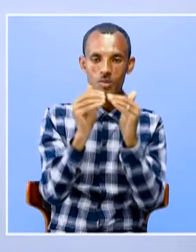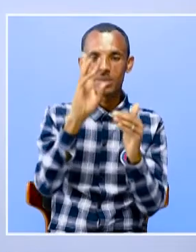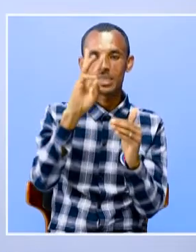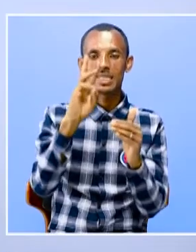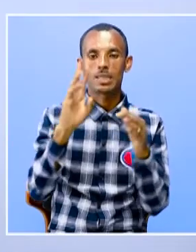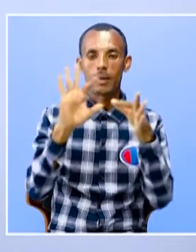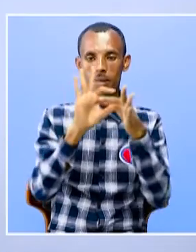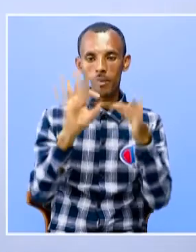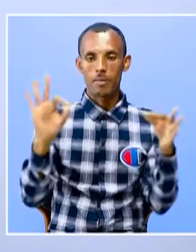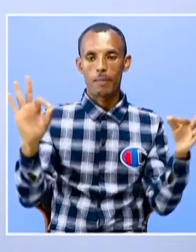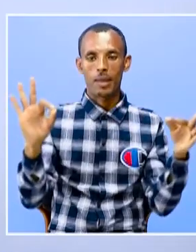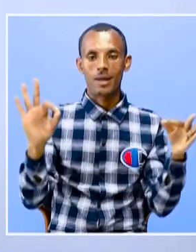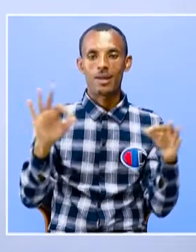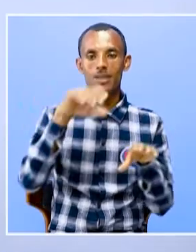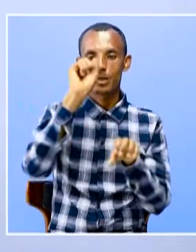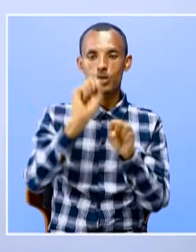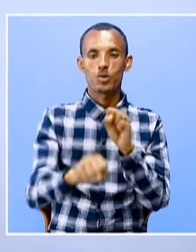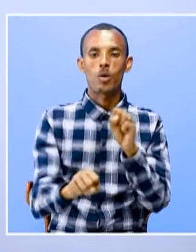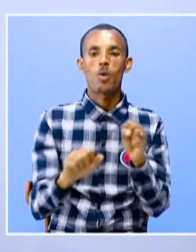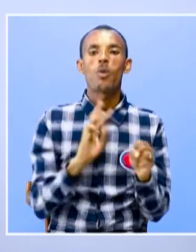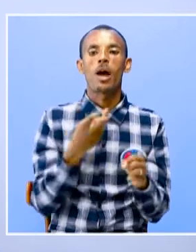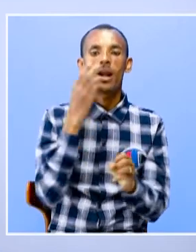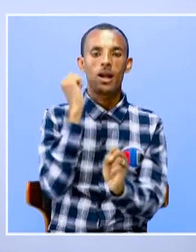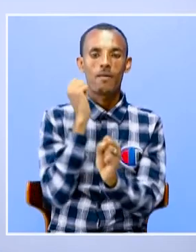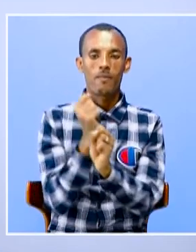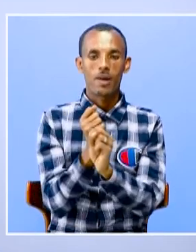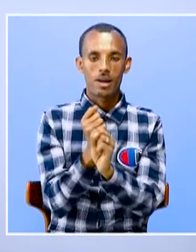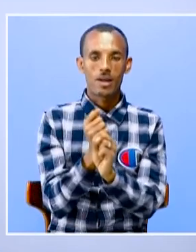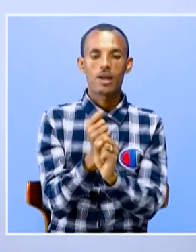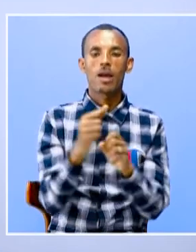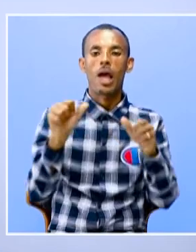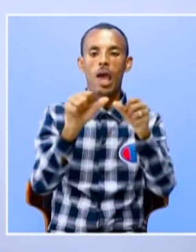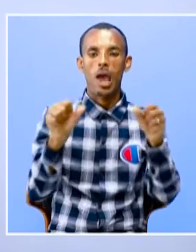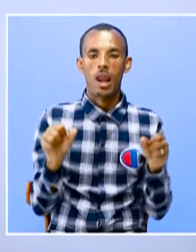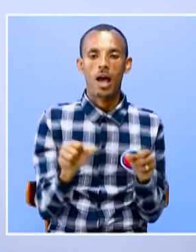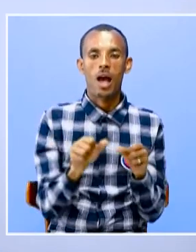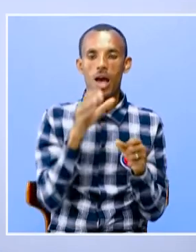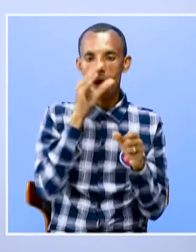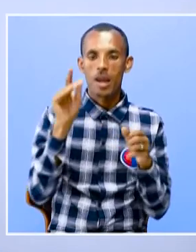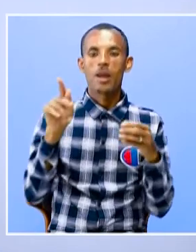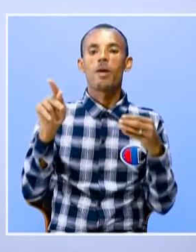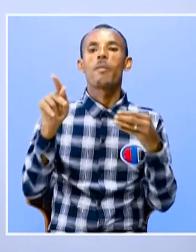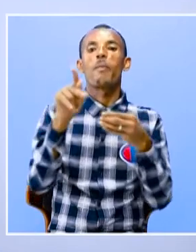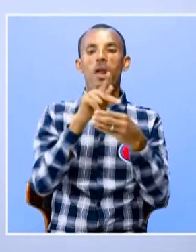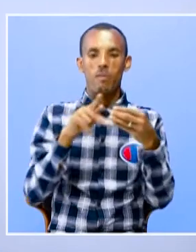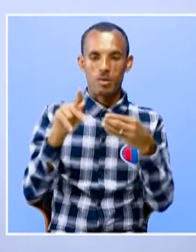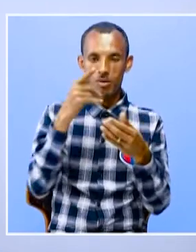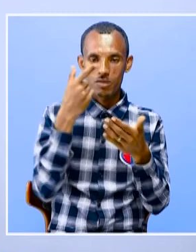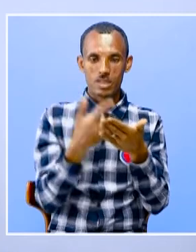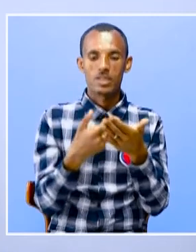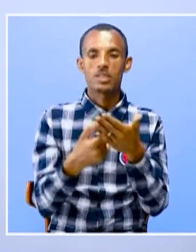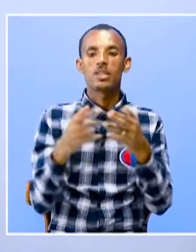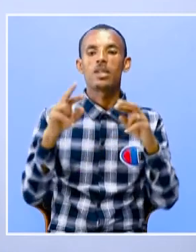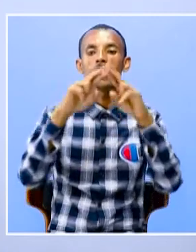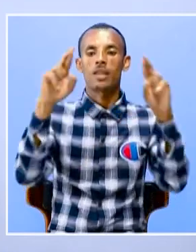meter. So we are asked to find the area and the perimeter of this rectangle.